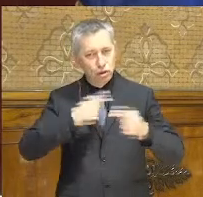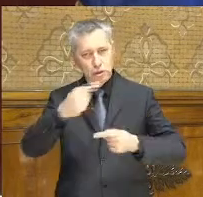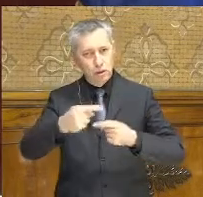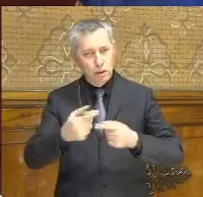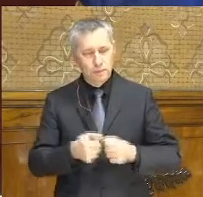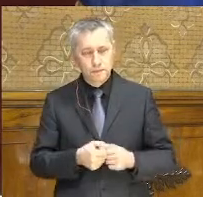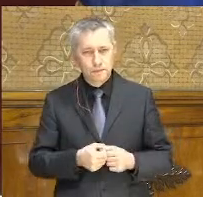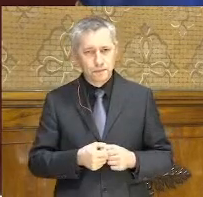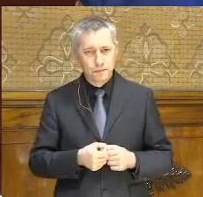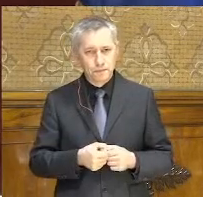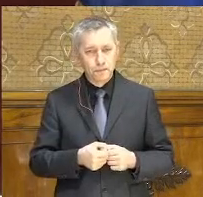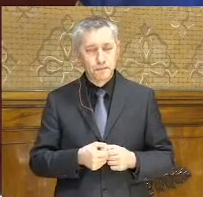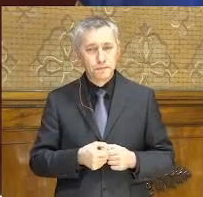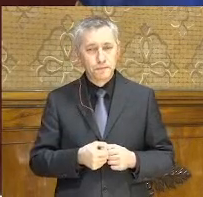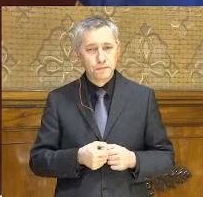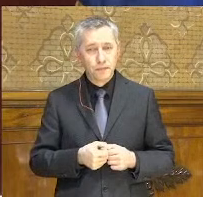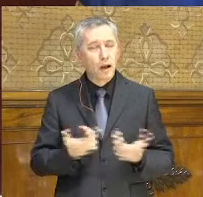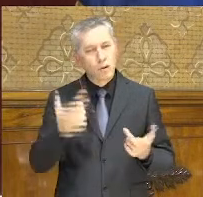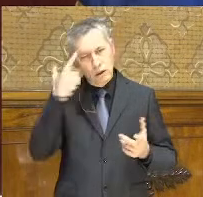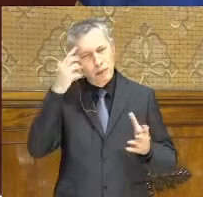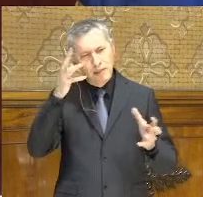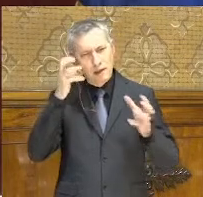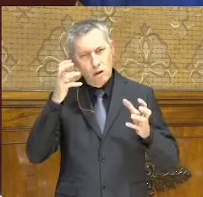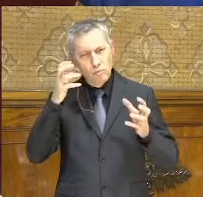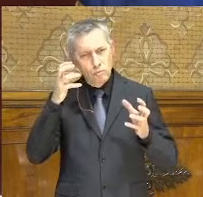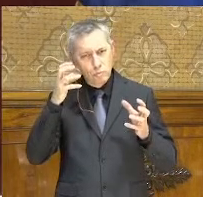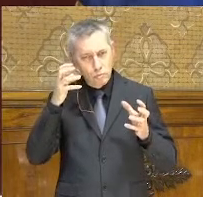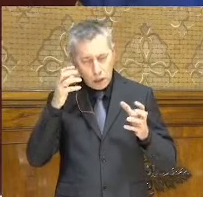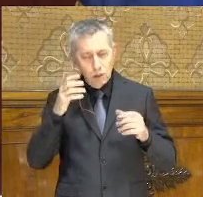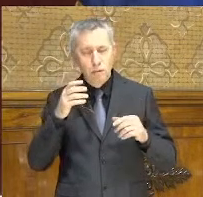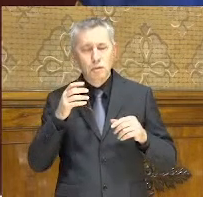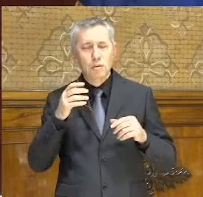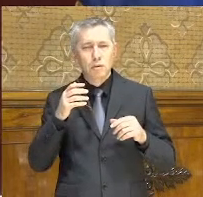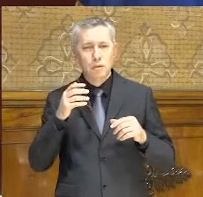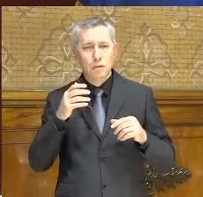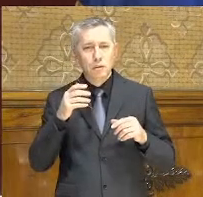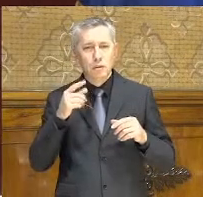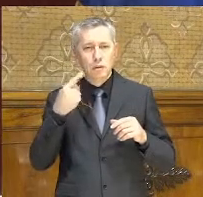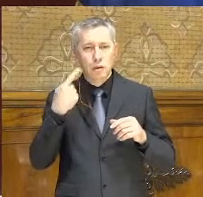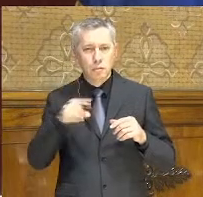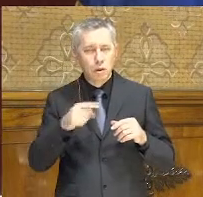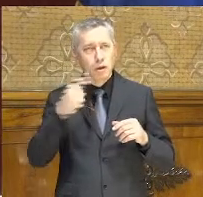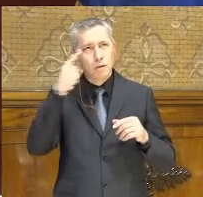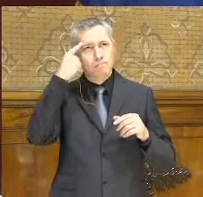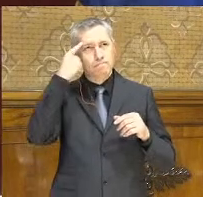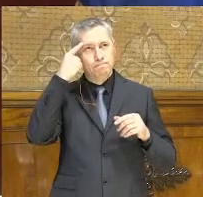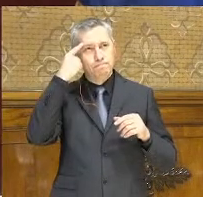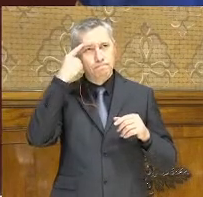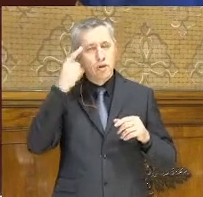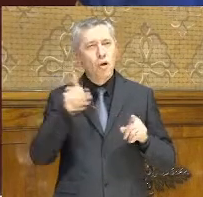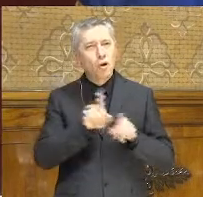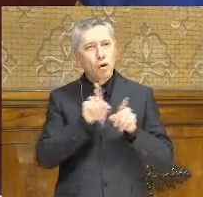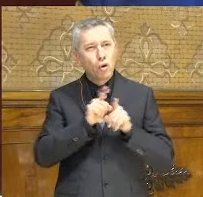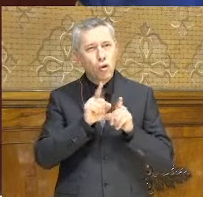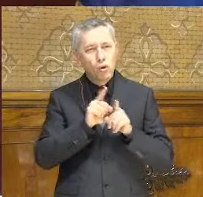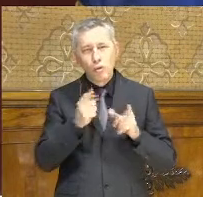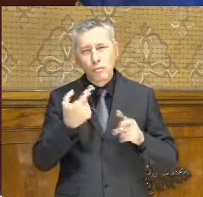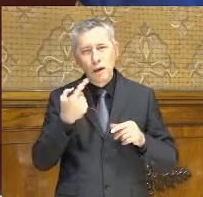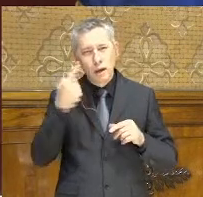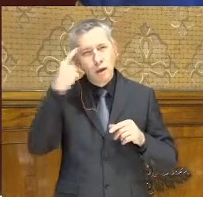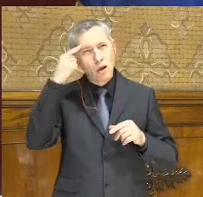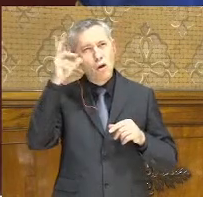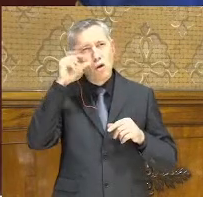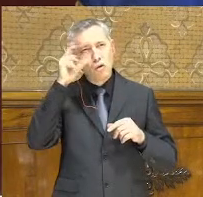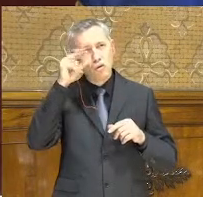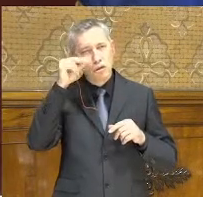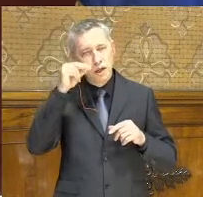Trauma, the traumatic ontology of freedom, or freedom's trauma, which